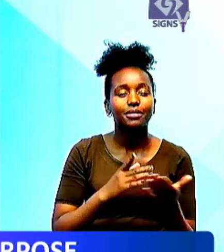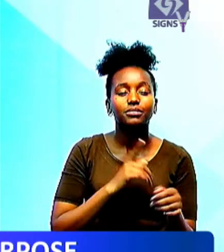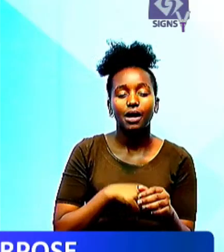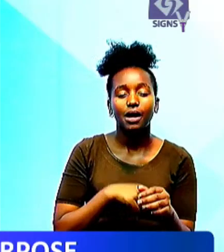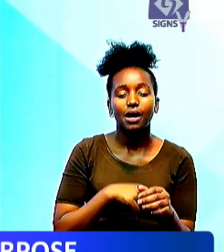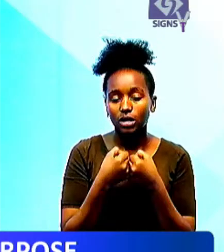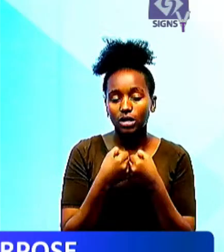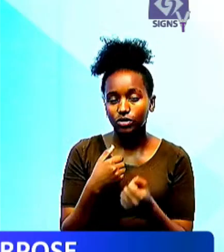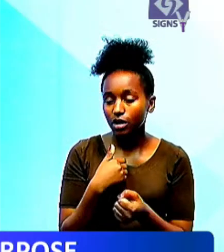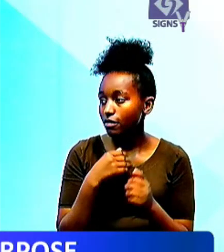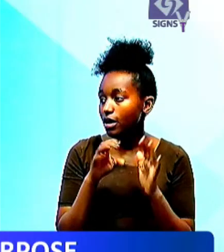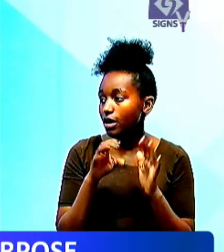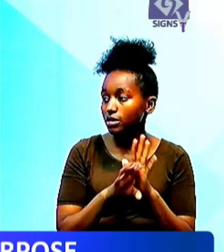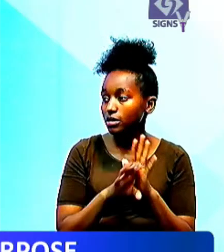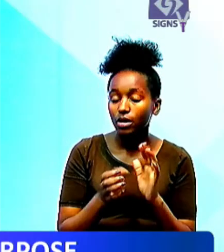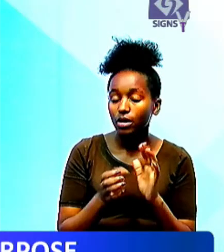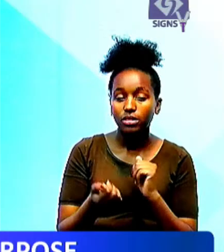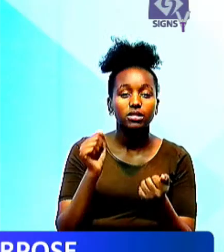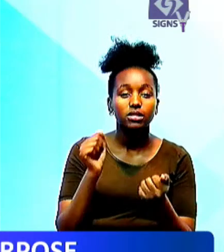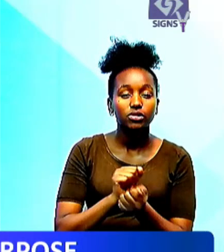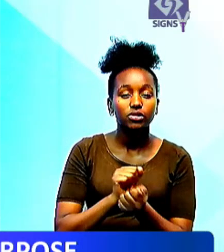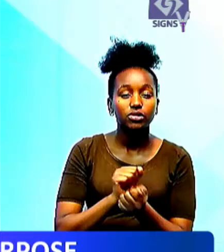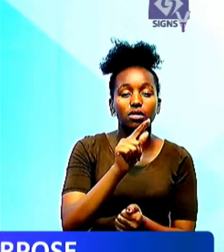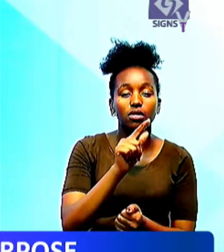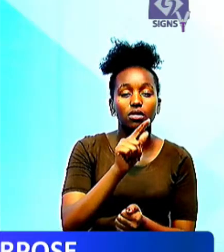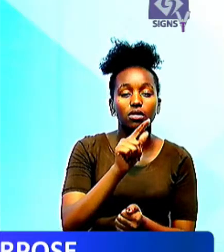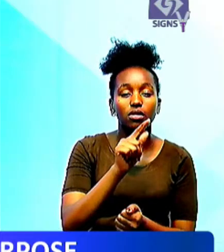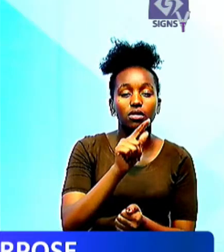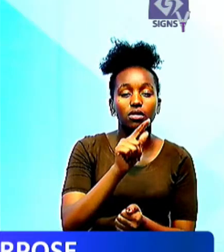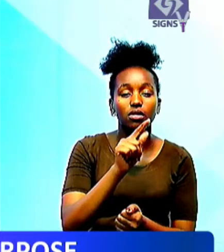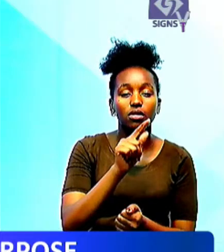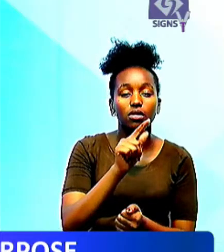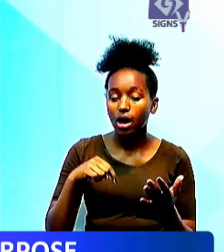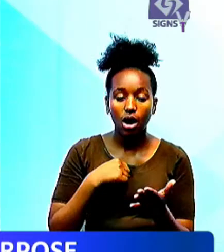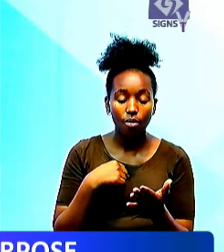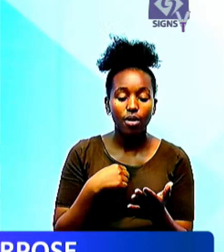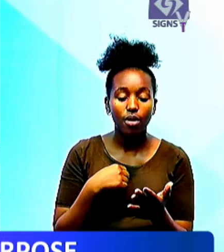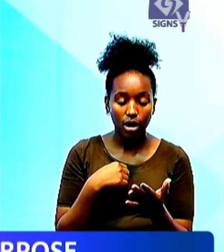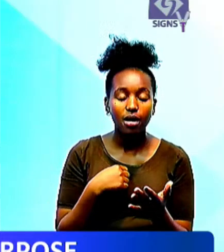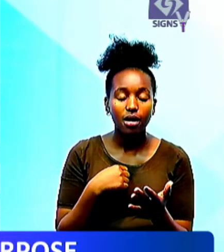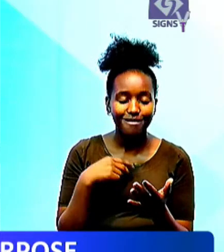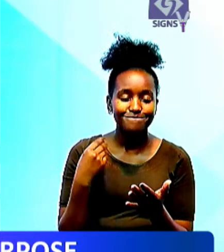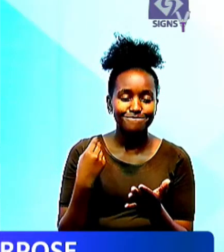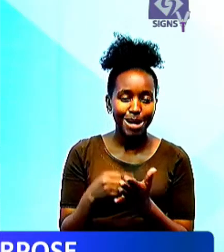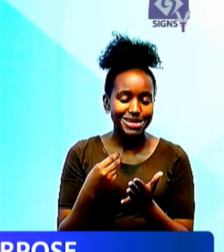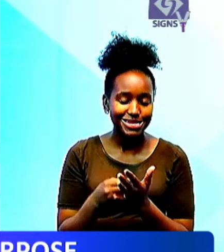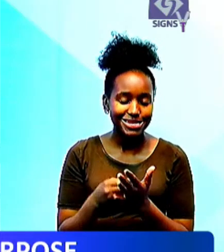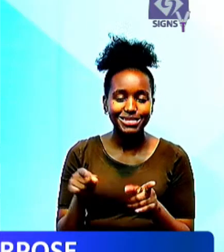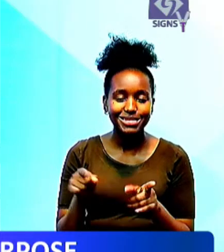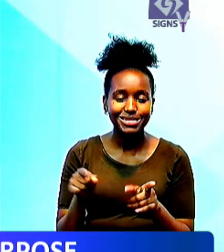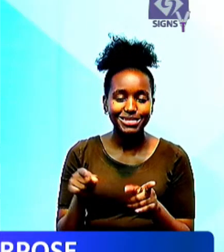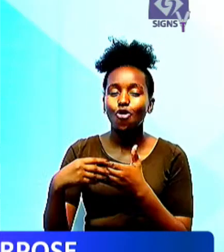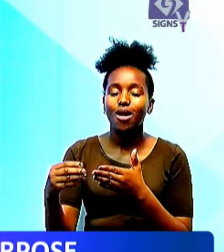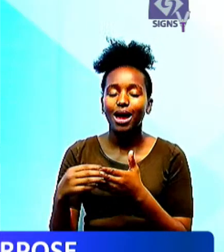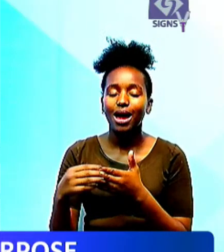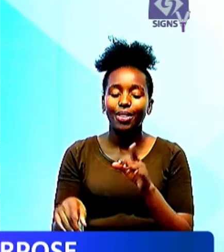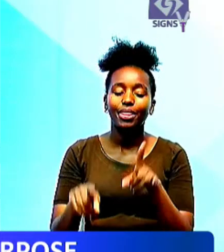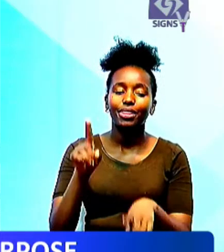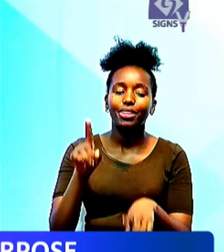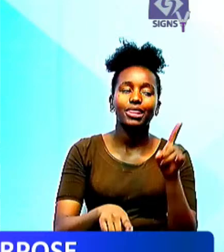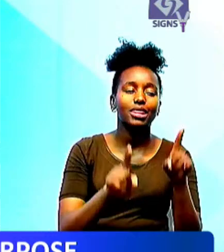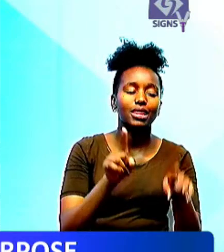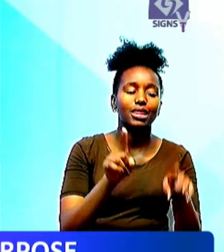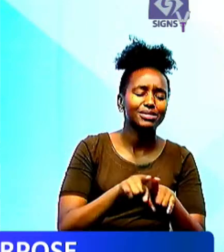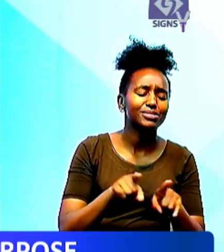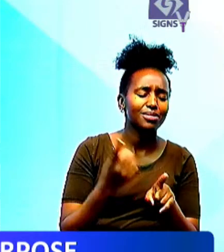on things like exchange rate, where you find our currencies the dollar keeps on fluctuating. Fluctuating, and our currencies keep on